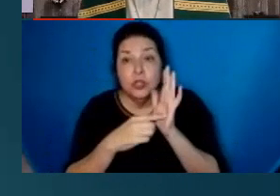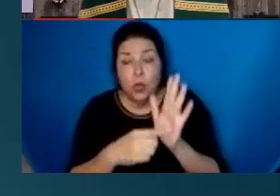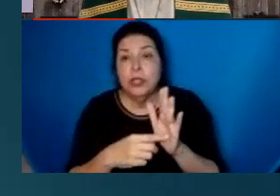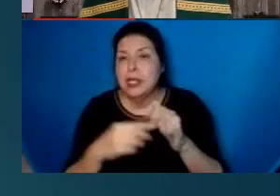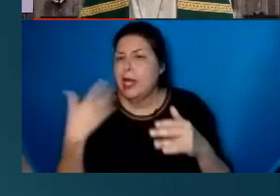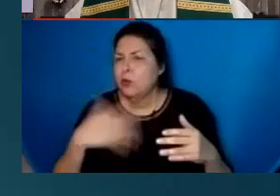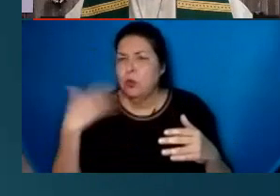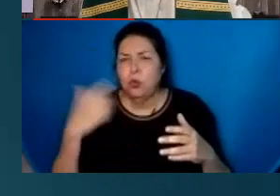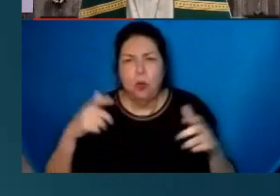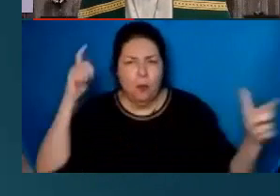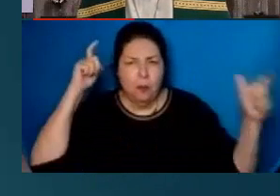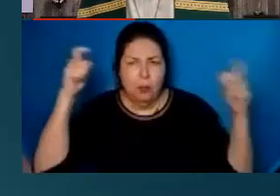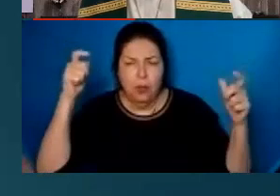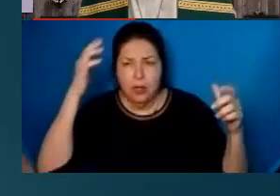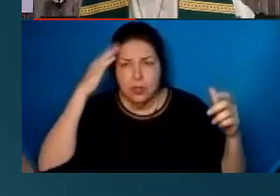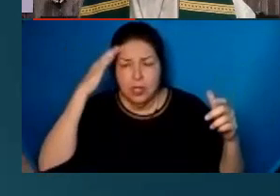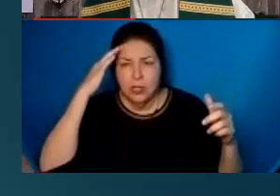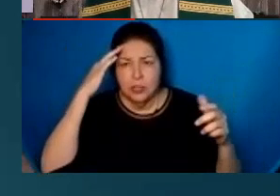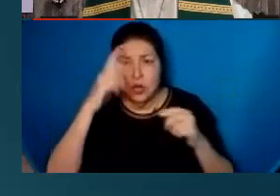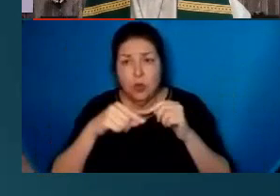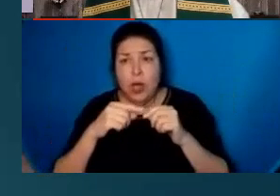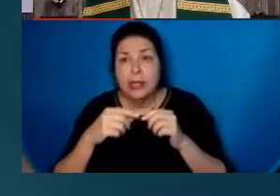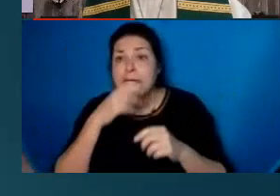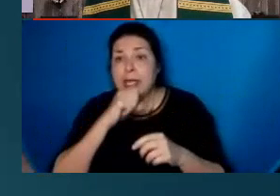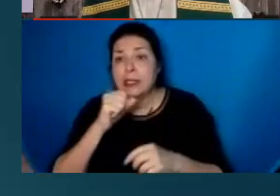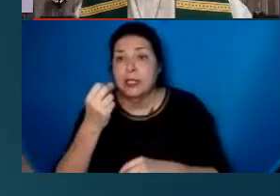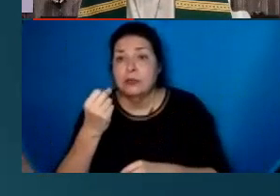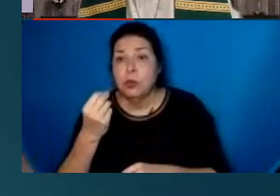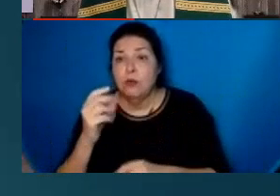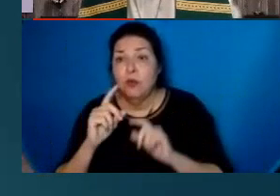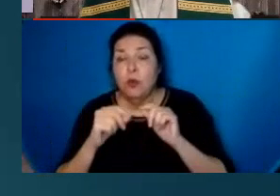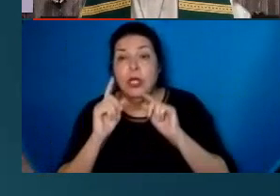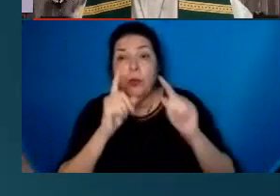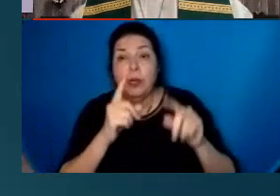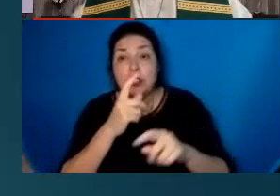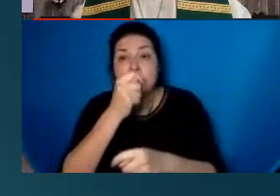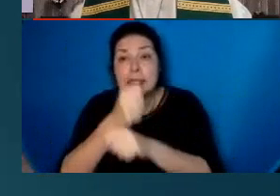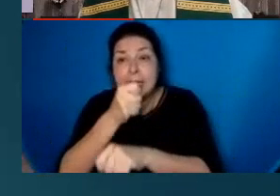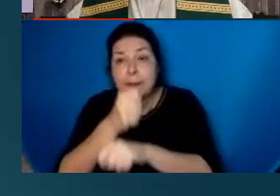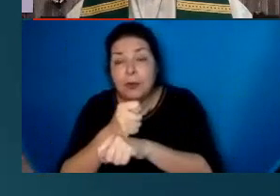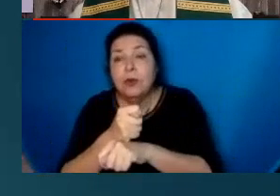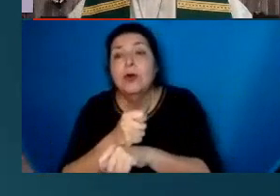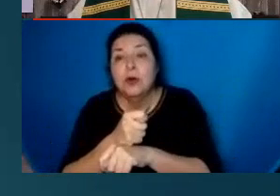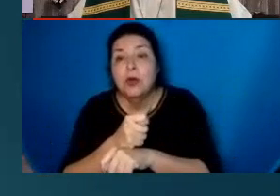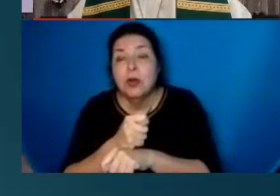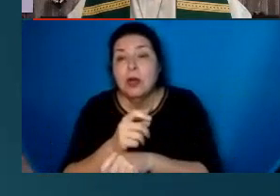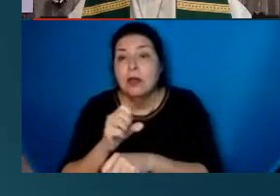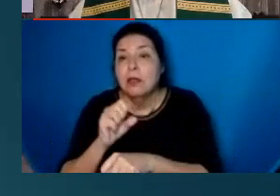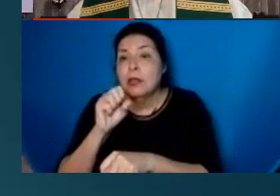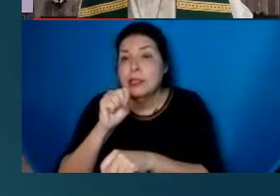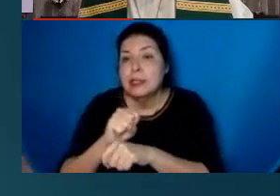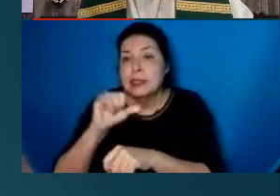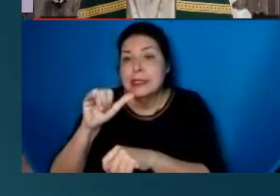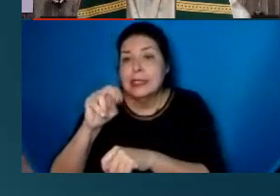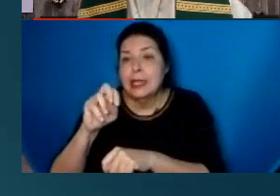age of 12 when he went to the temple with his parents. The synagogue ruler would often invite gifted theologians